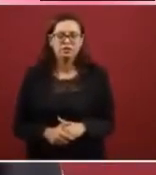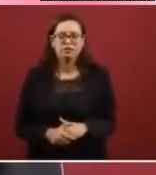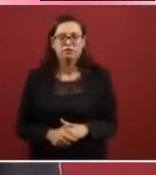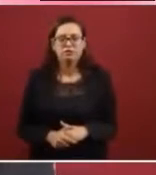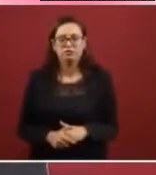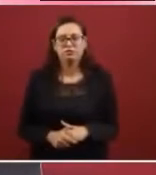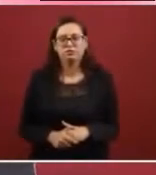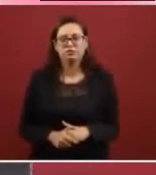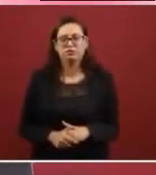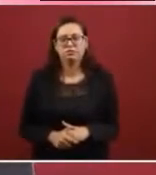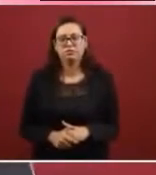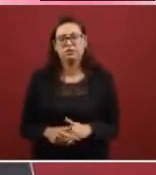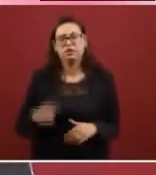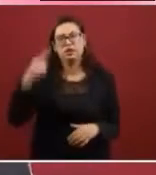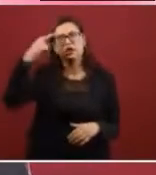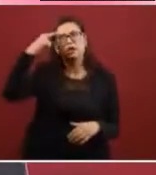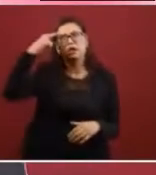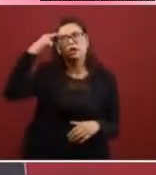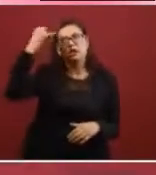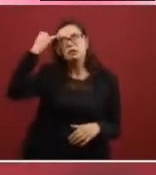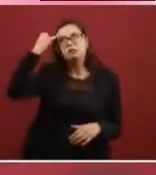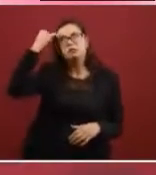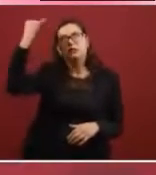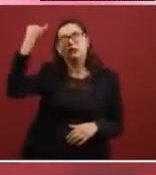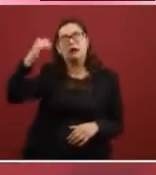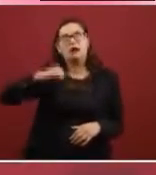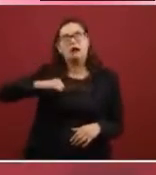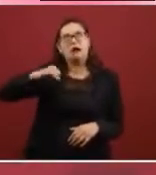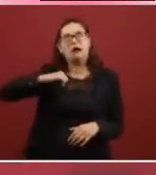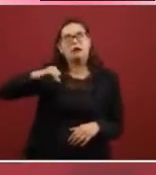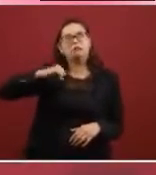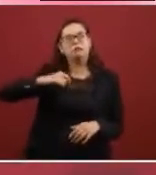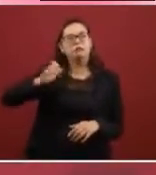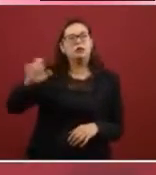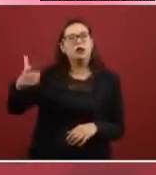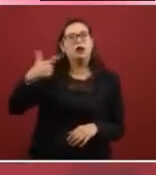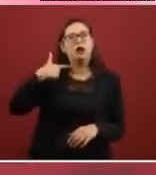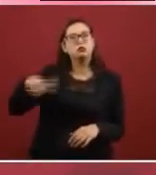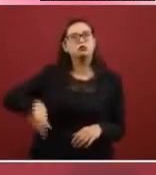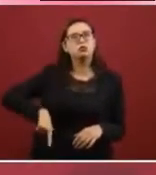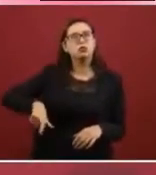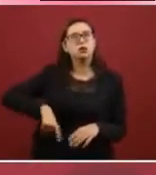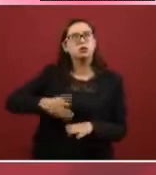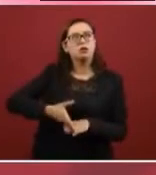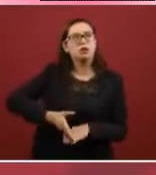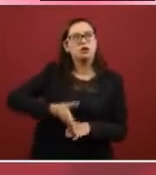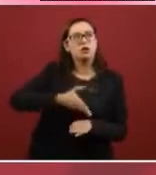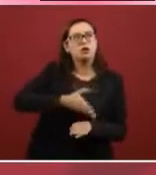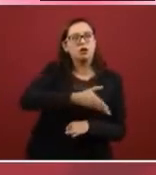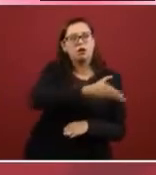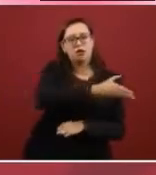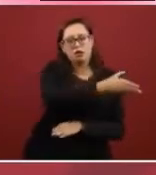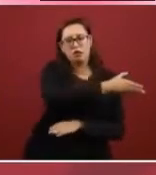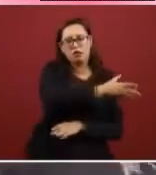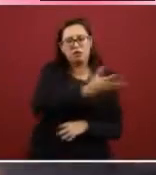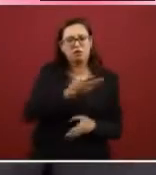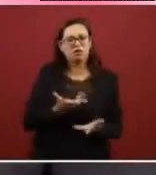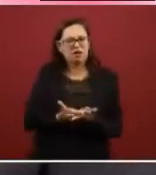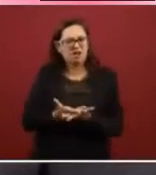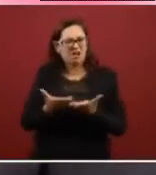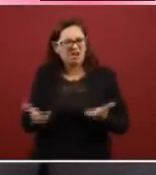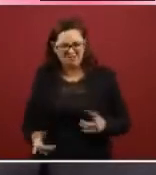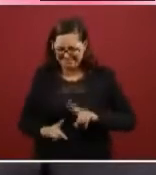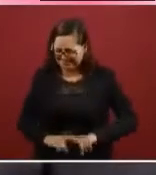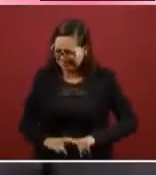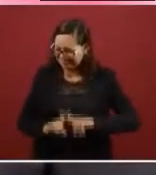con el pueblo de Panamá, but they started thinking like it was that, like the destruction of the jungle. Lo opuesto, when it's